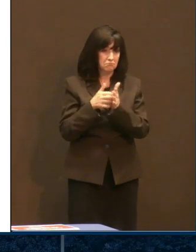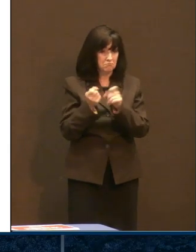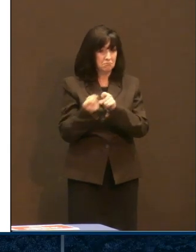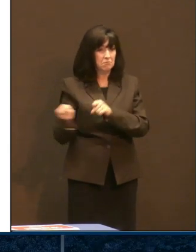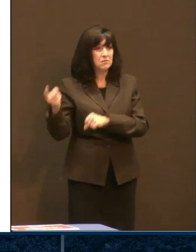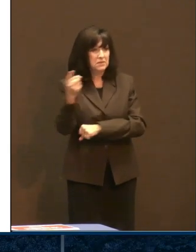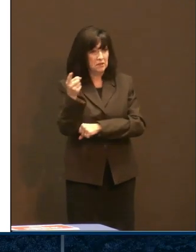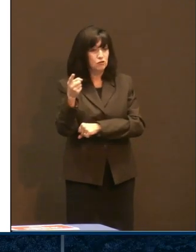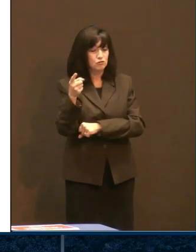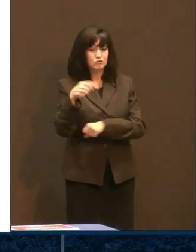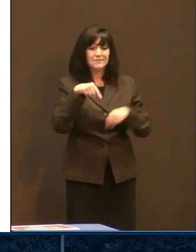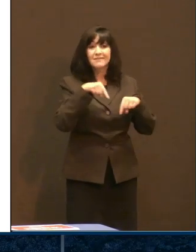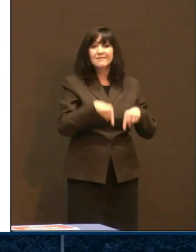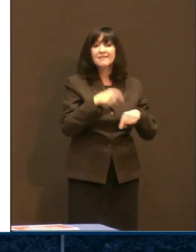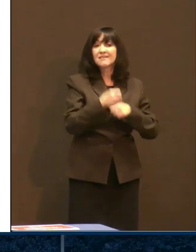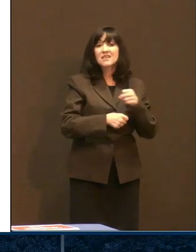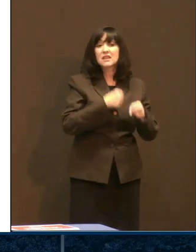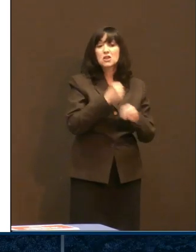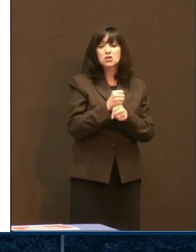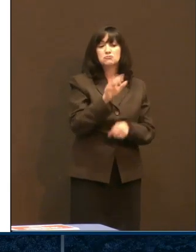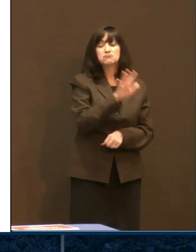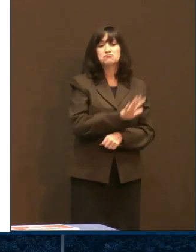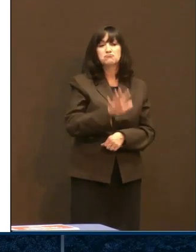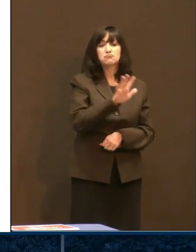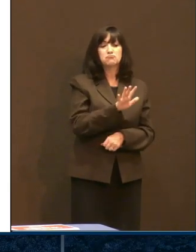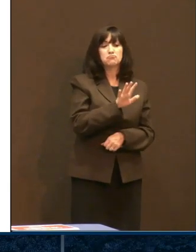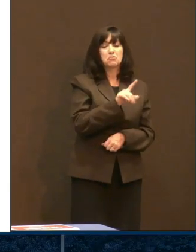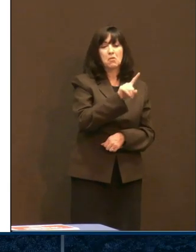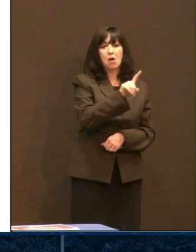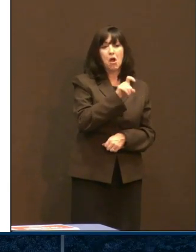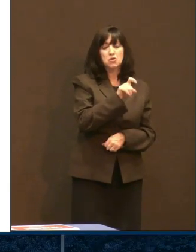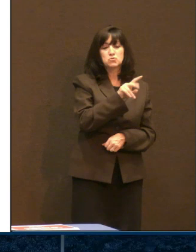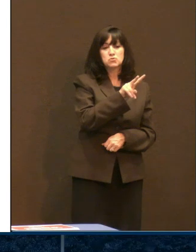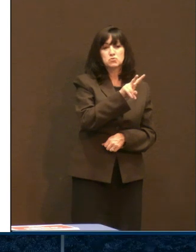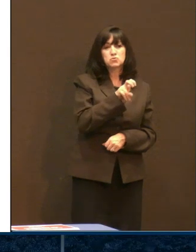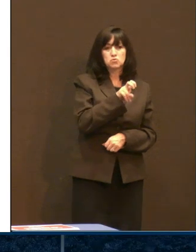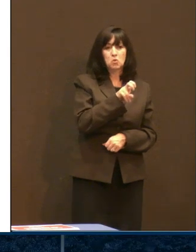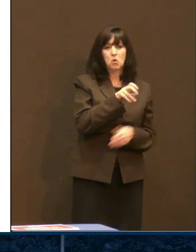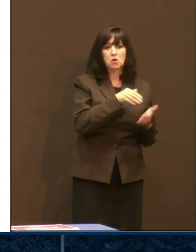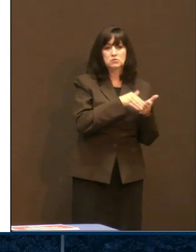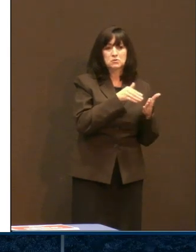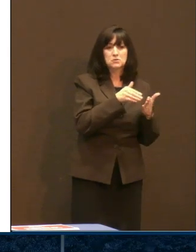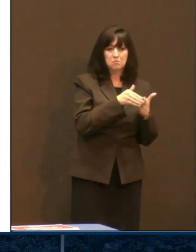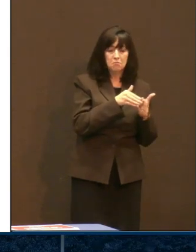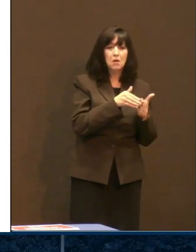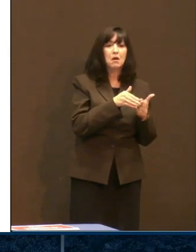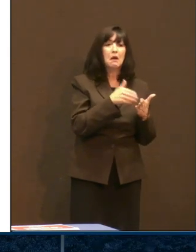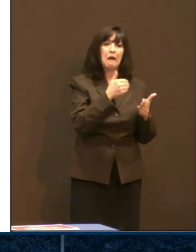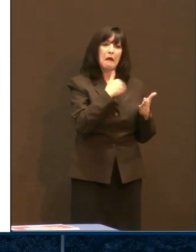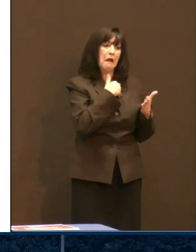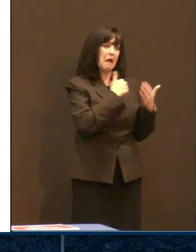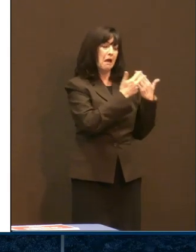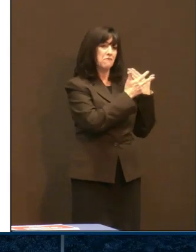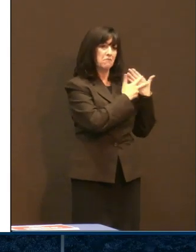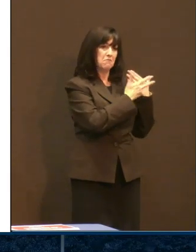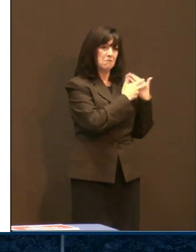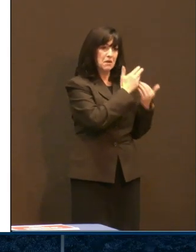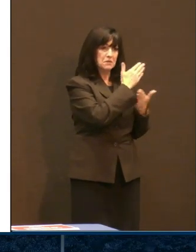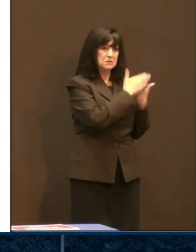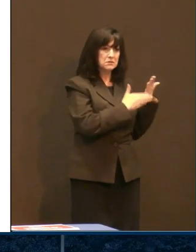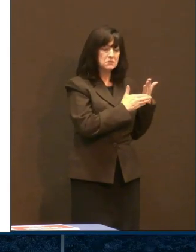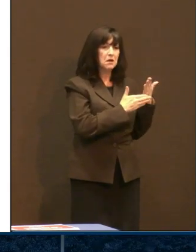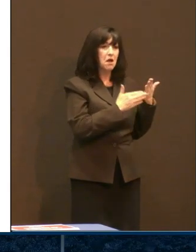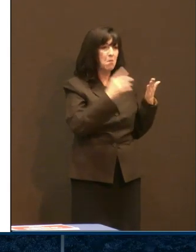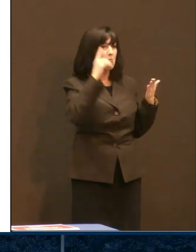in the $100 to $200 million range, which is, given the reserves that we have, certainly something that we